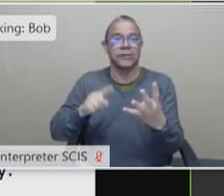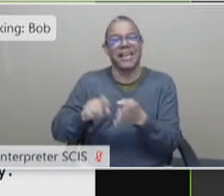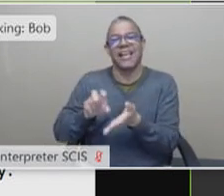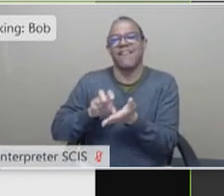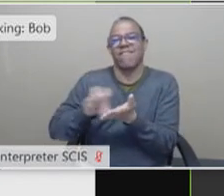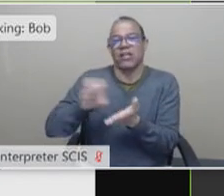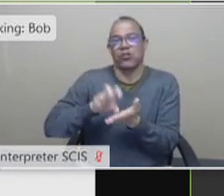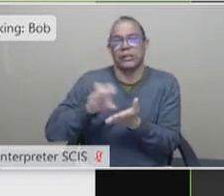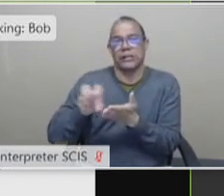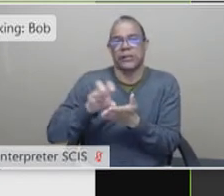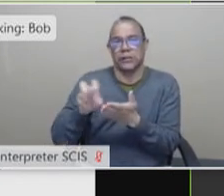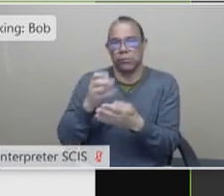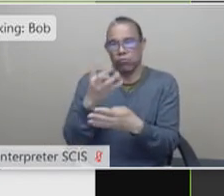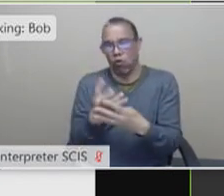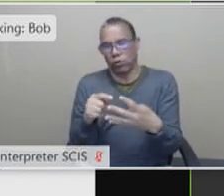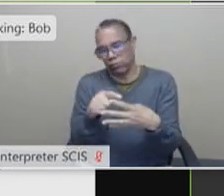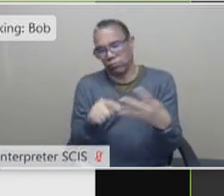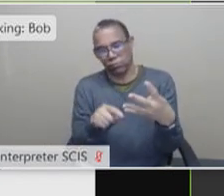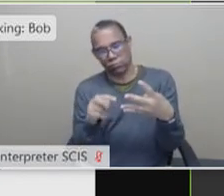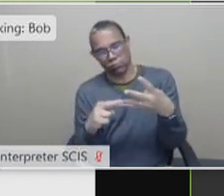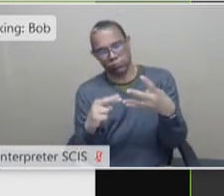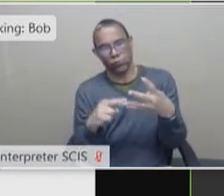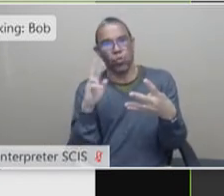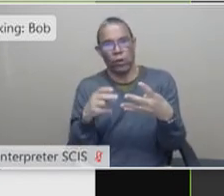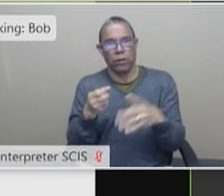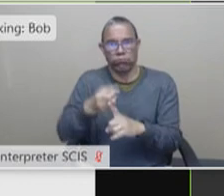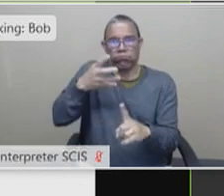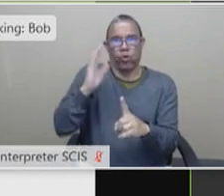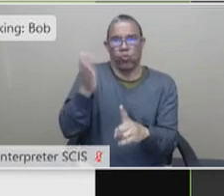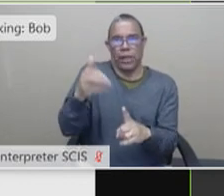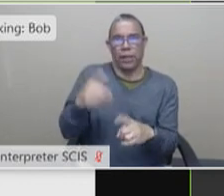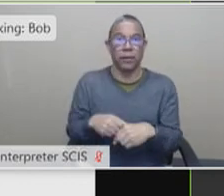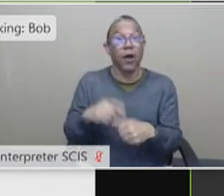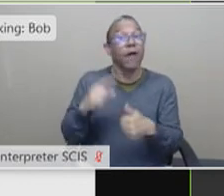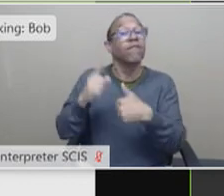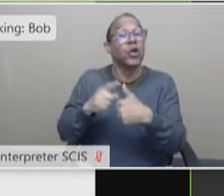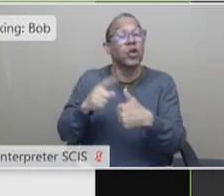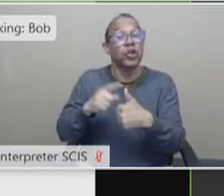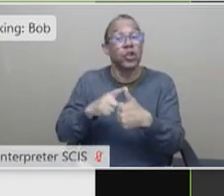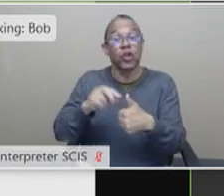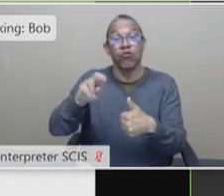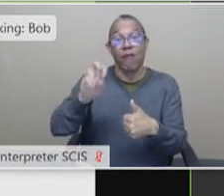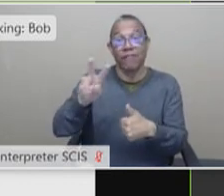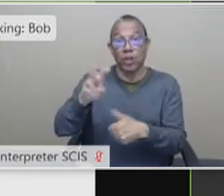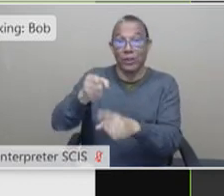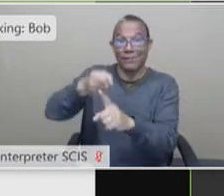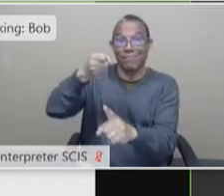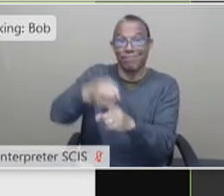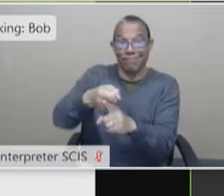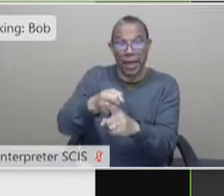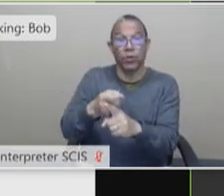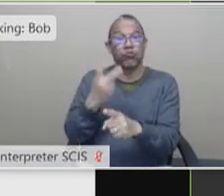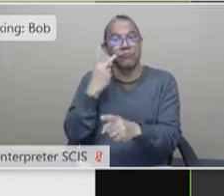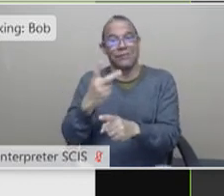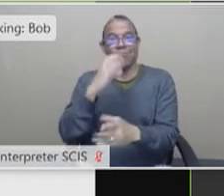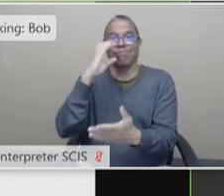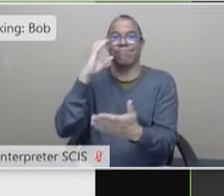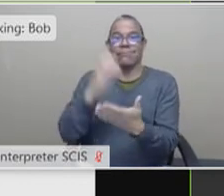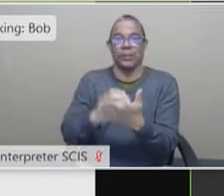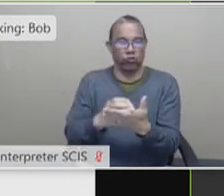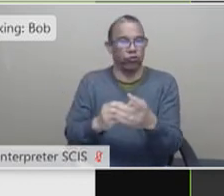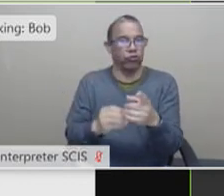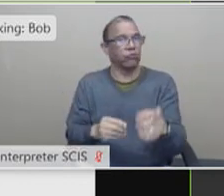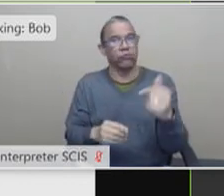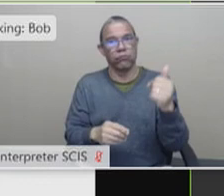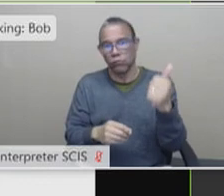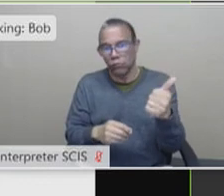detail. So first, overall, in terms of where those revenue streams fall in terms of the entire budget,